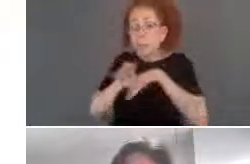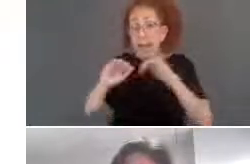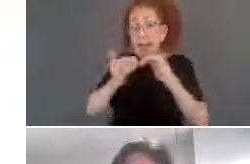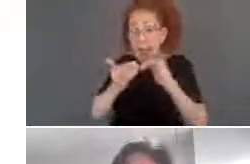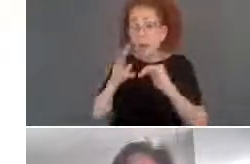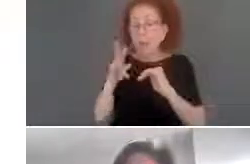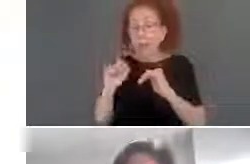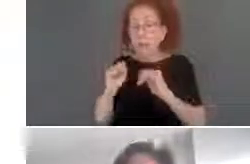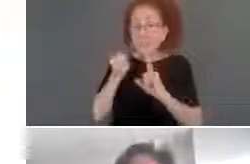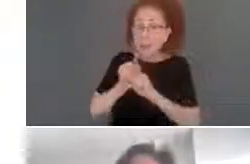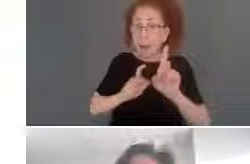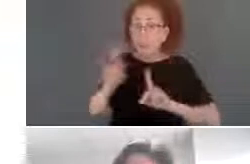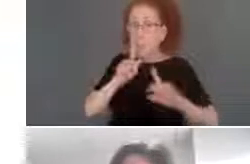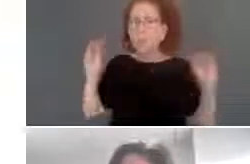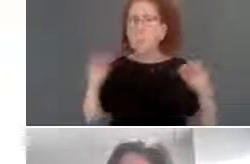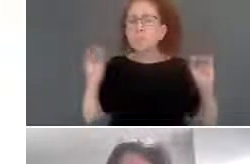people.